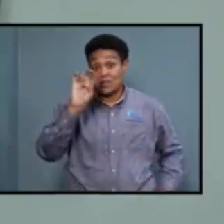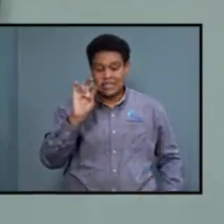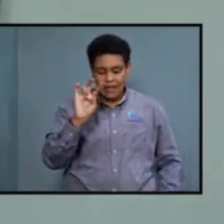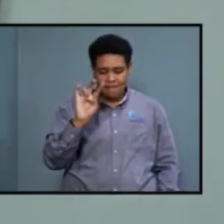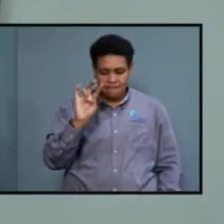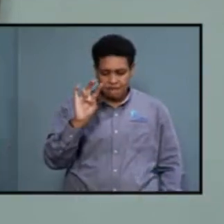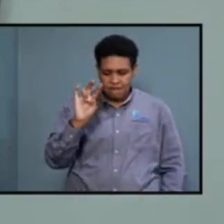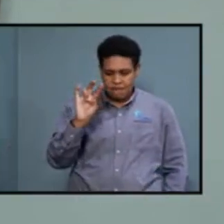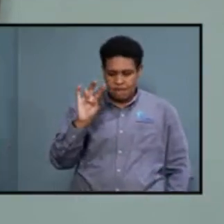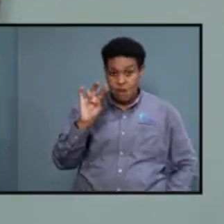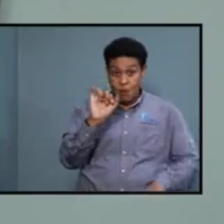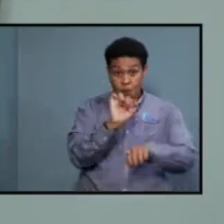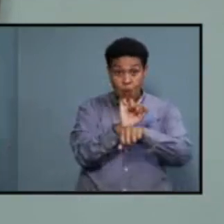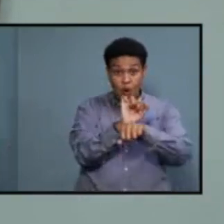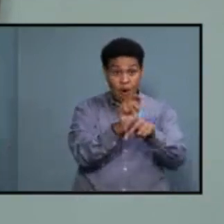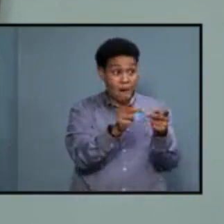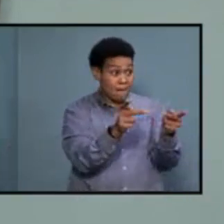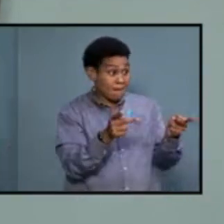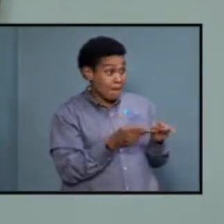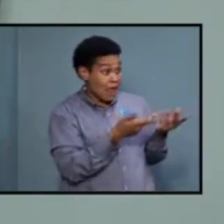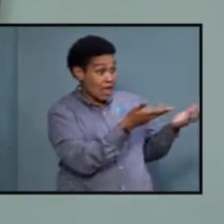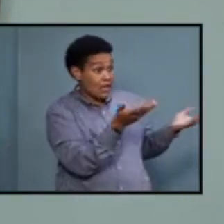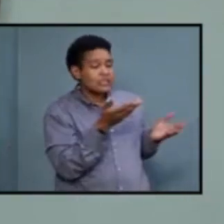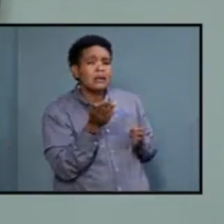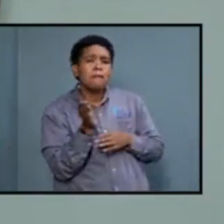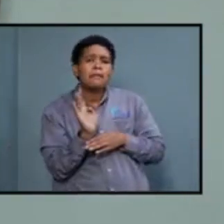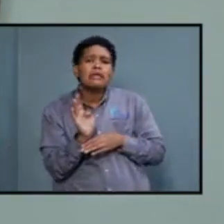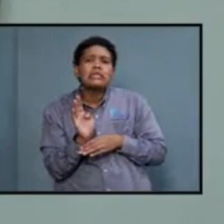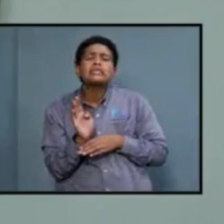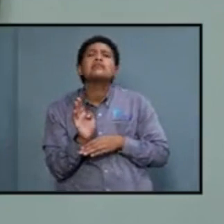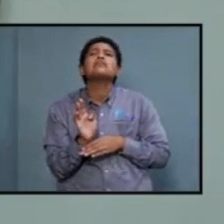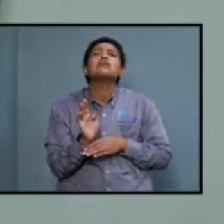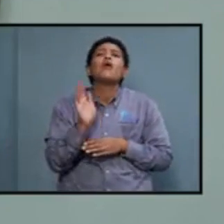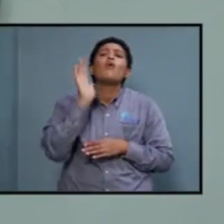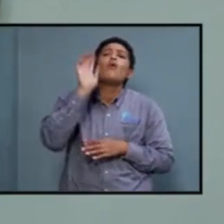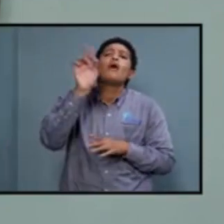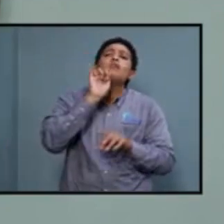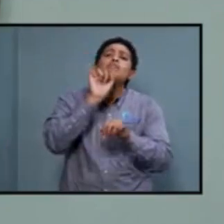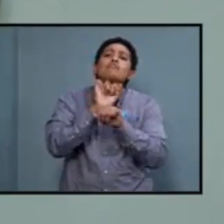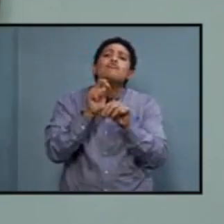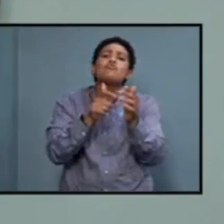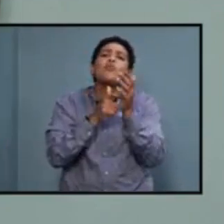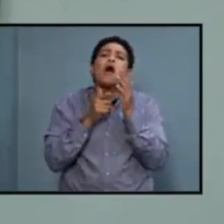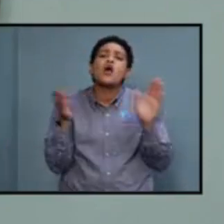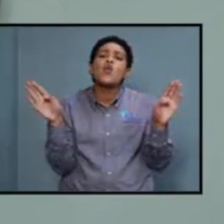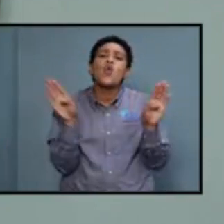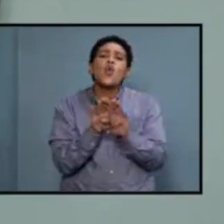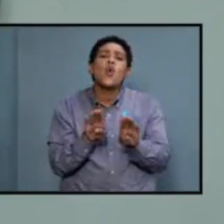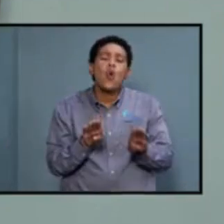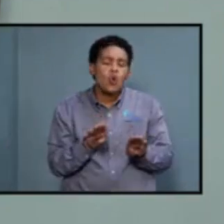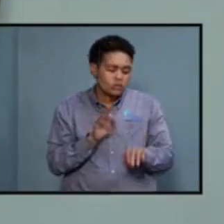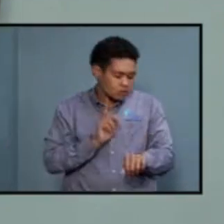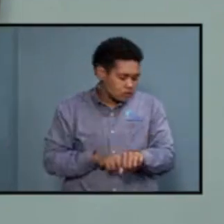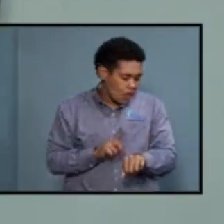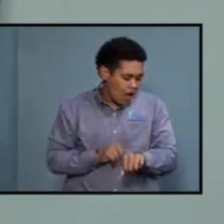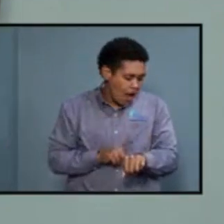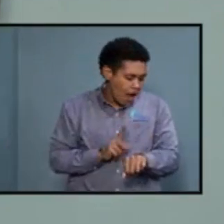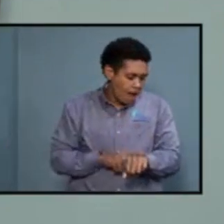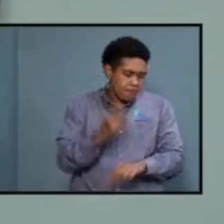workplaces businesses will be required to close at